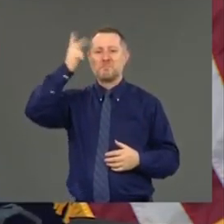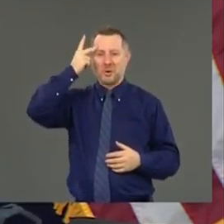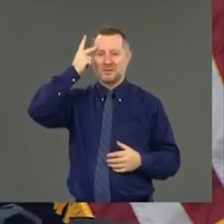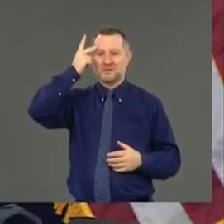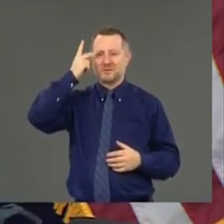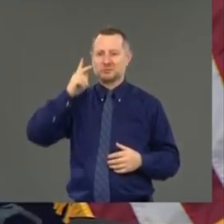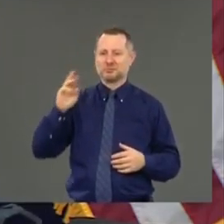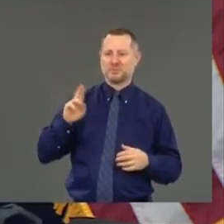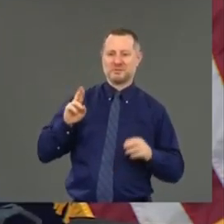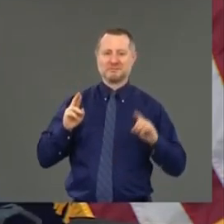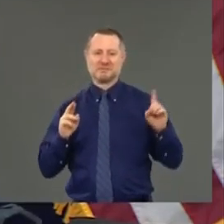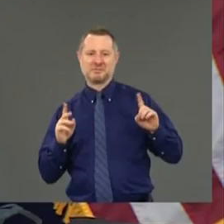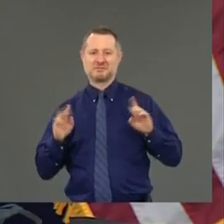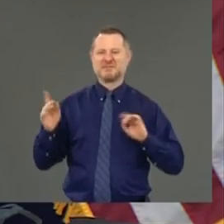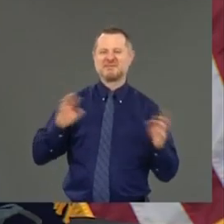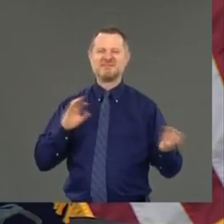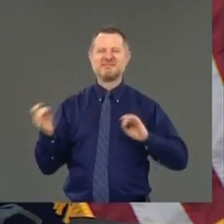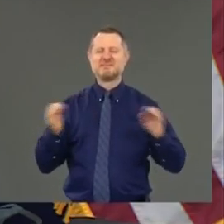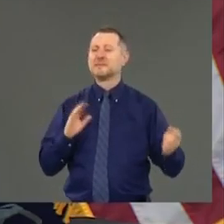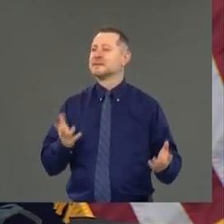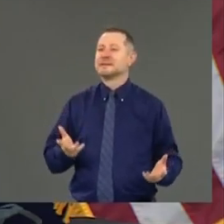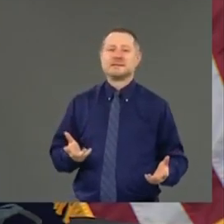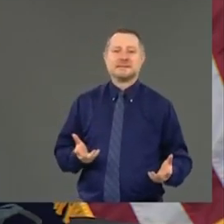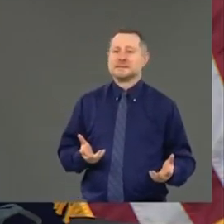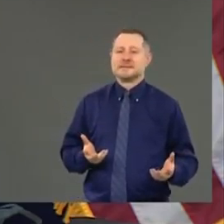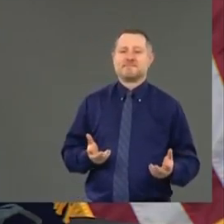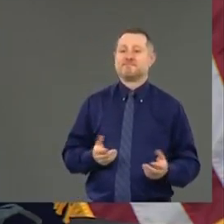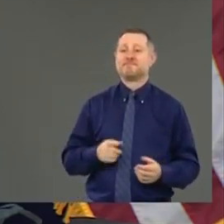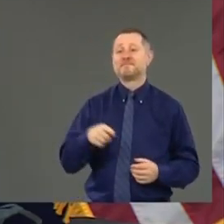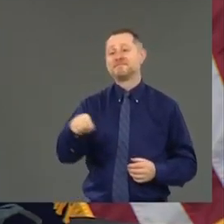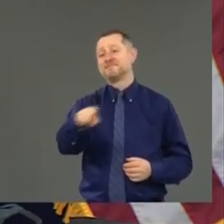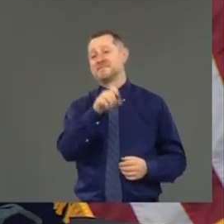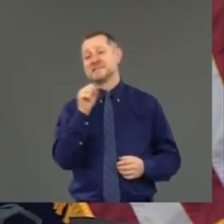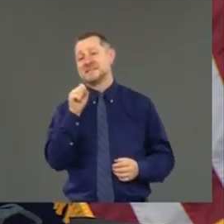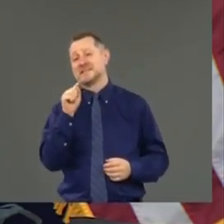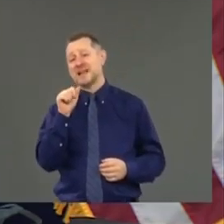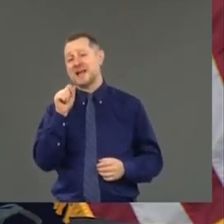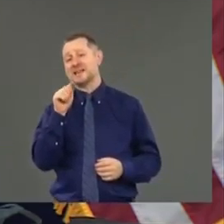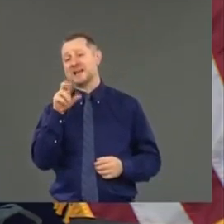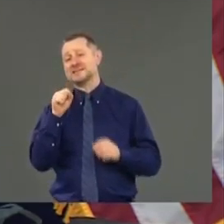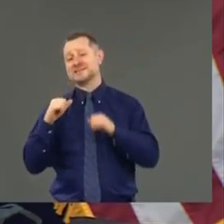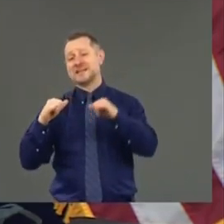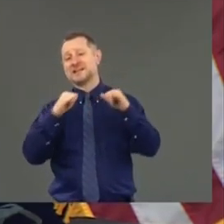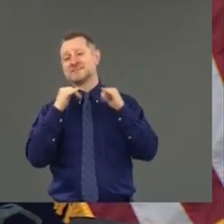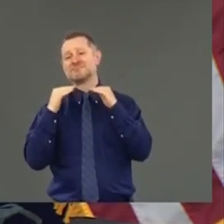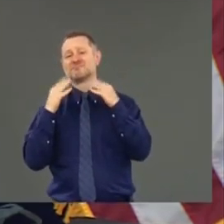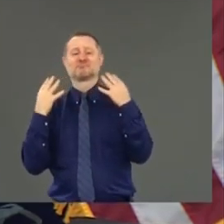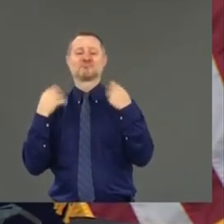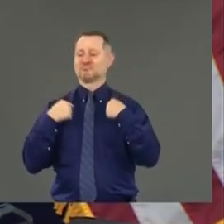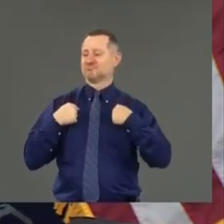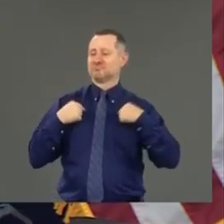know, it's almost, it's a status symbol almost to not wear a mask.